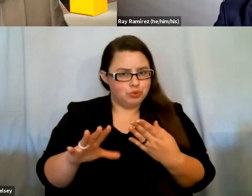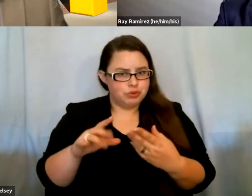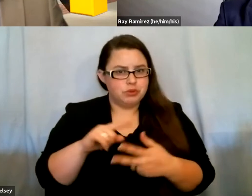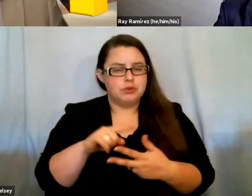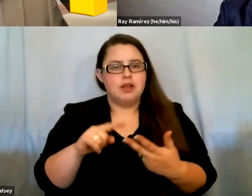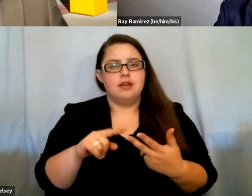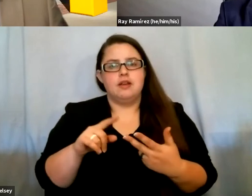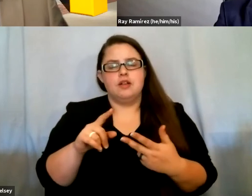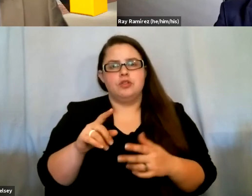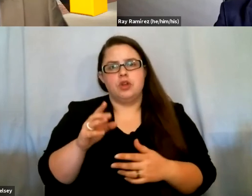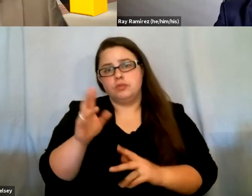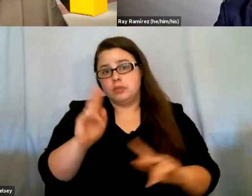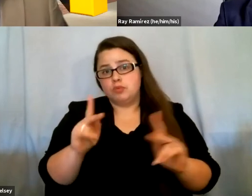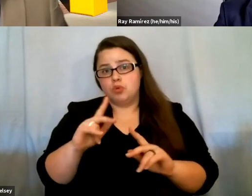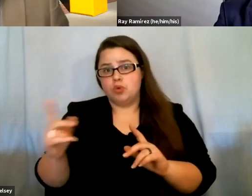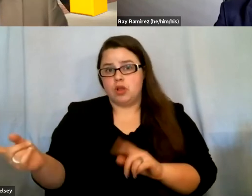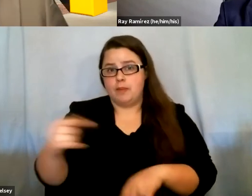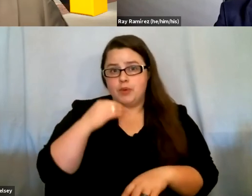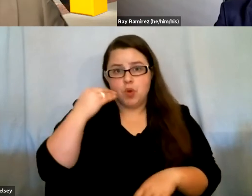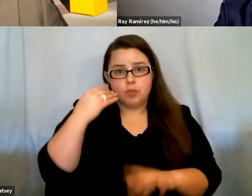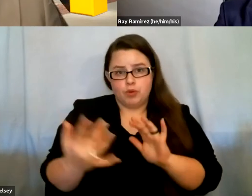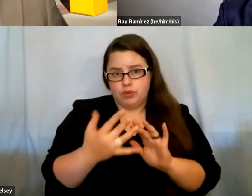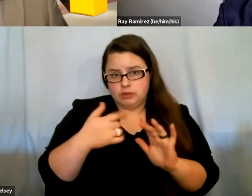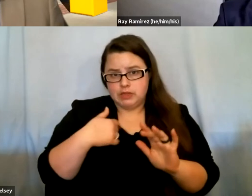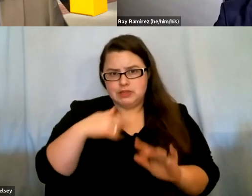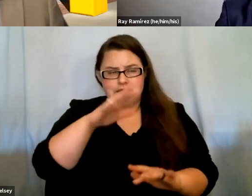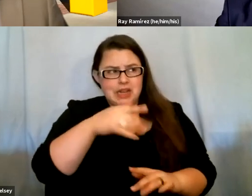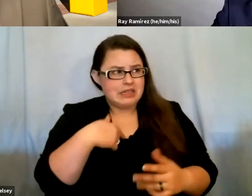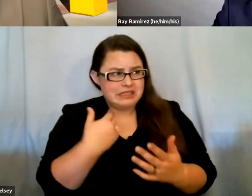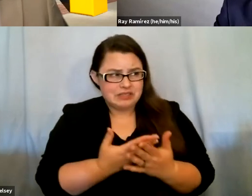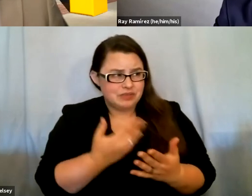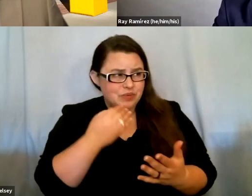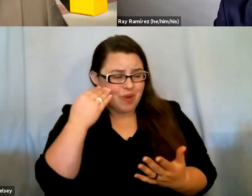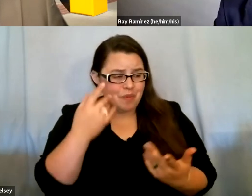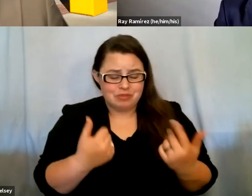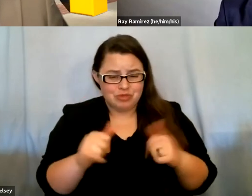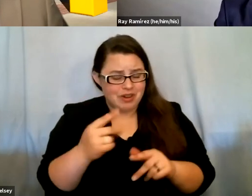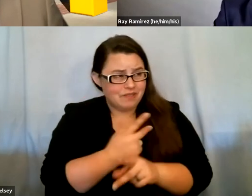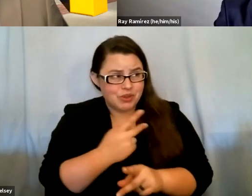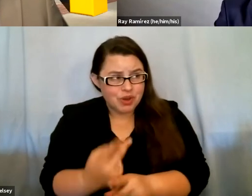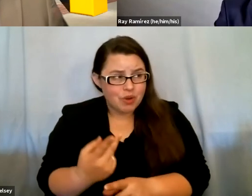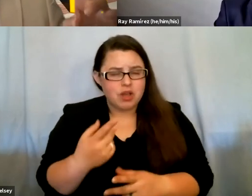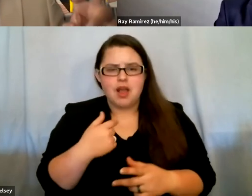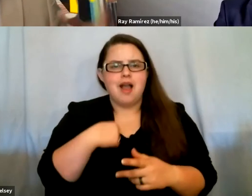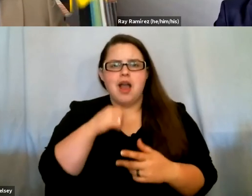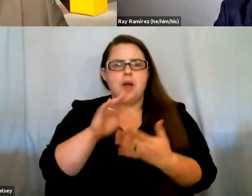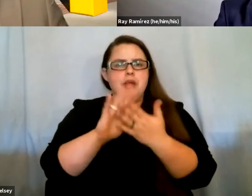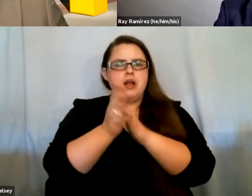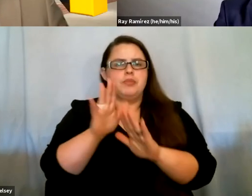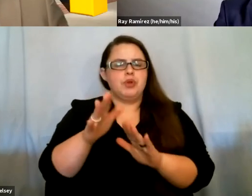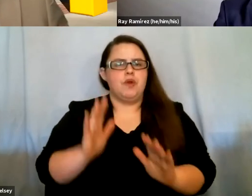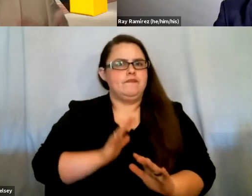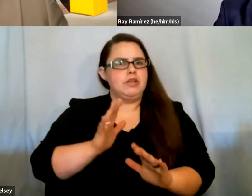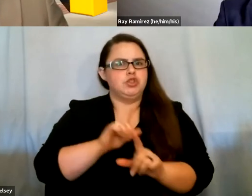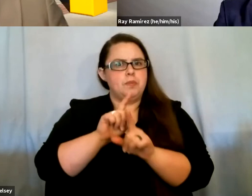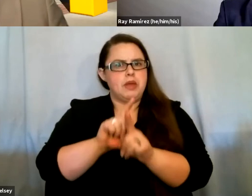are students or people that are coming home that will reach out to me like, I just came home, you know, just trying to figure it out. And I would be, you know, I don't become their official mentor, but,